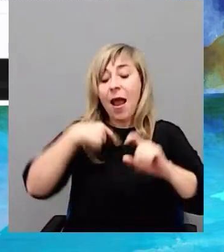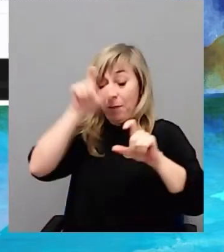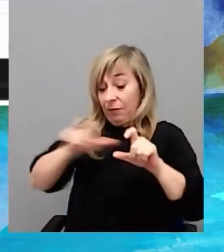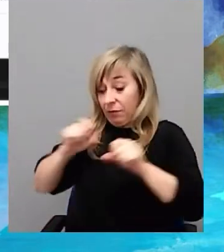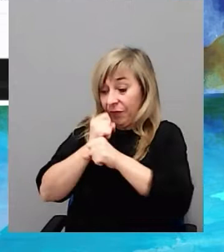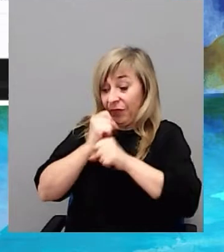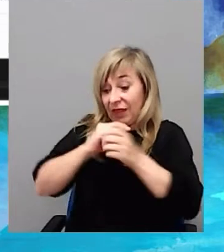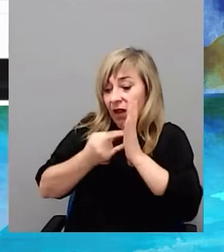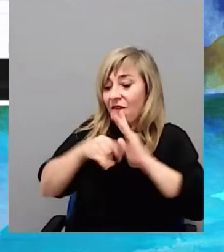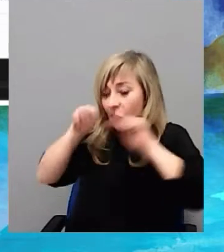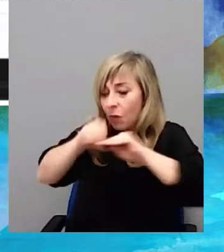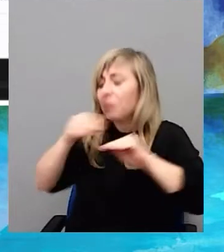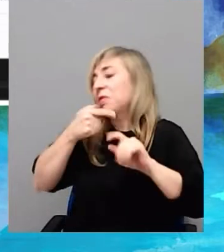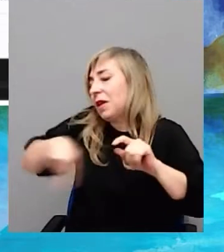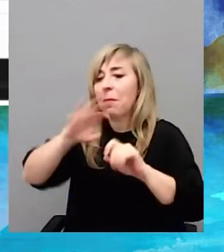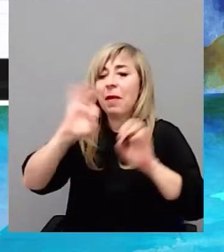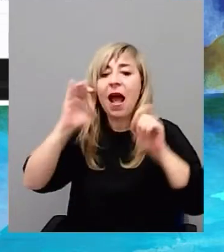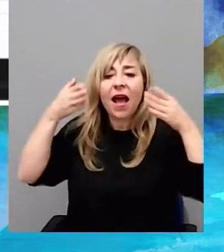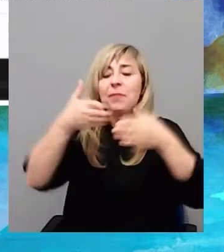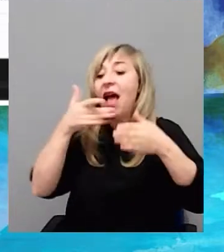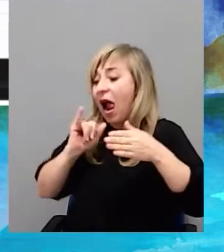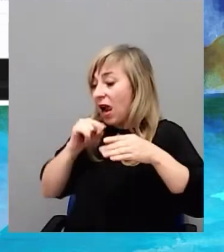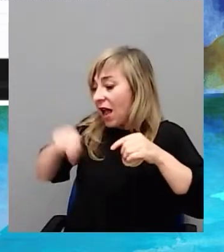an important part of our company.